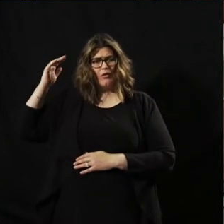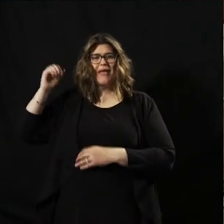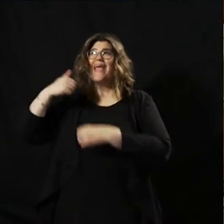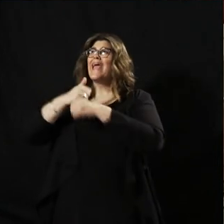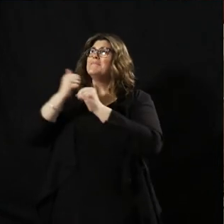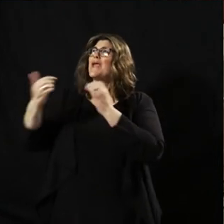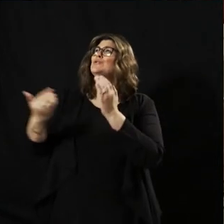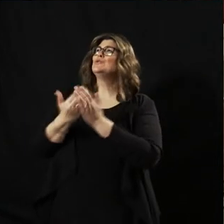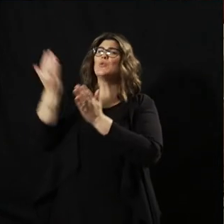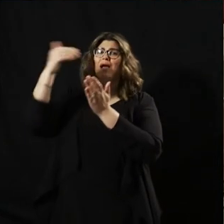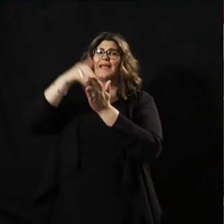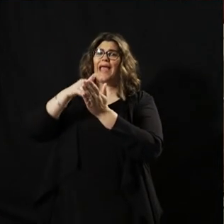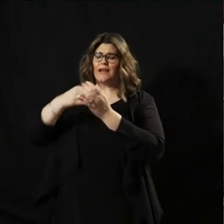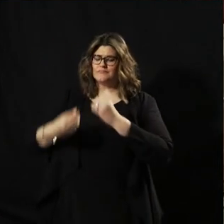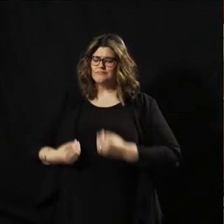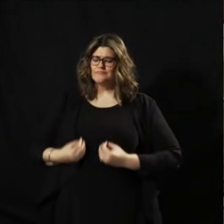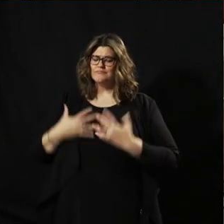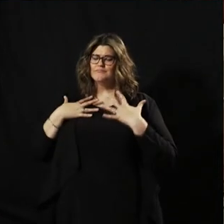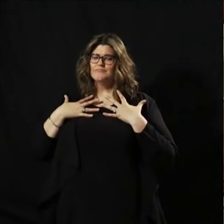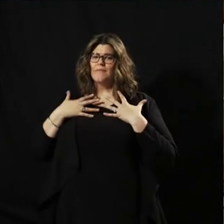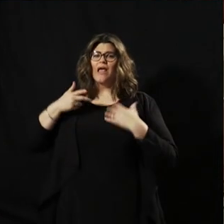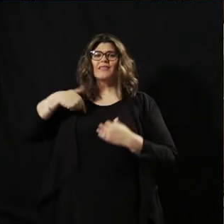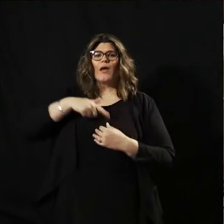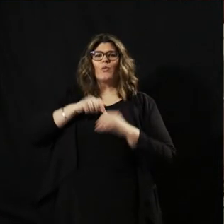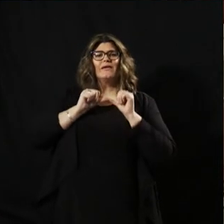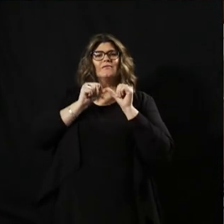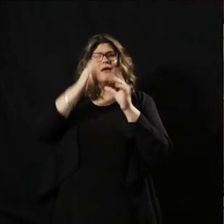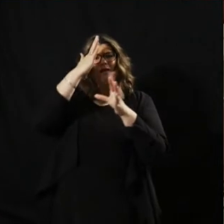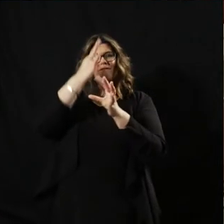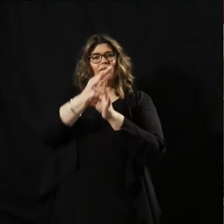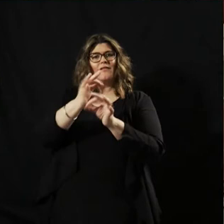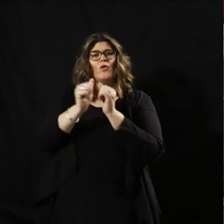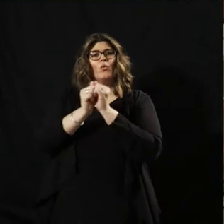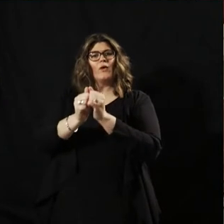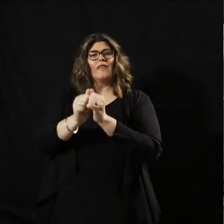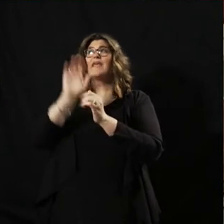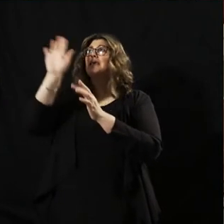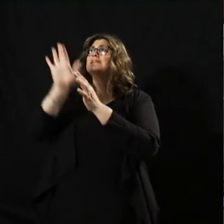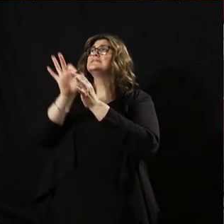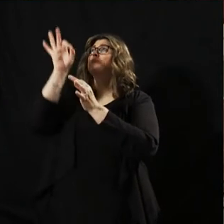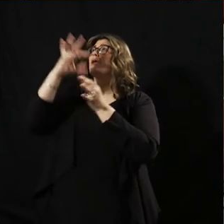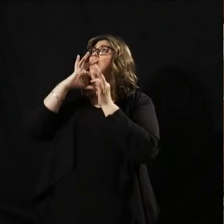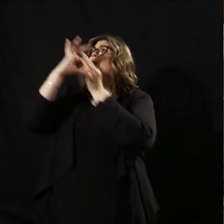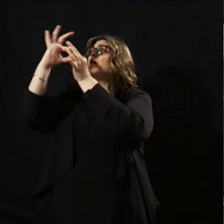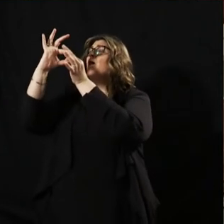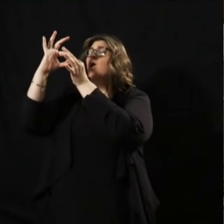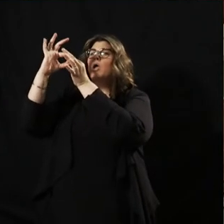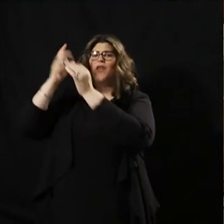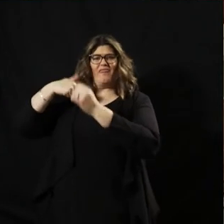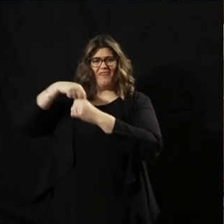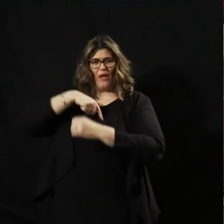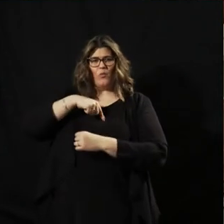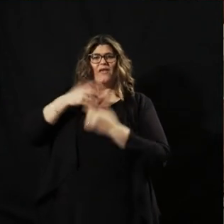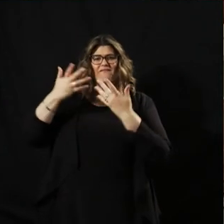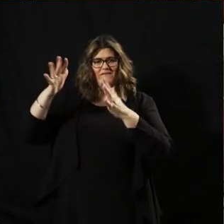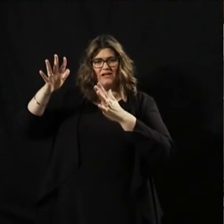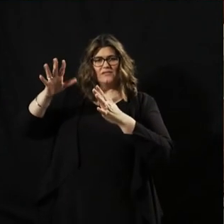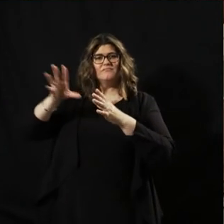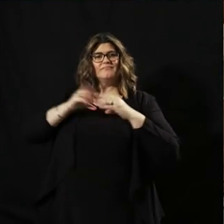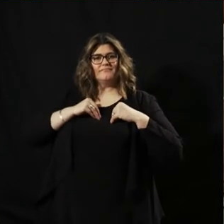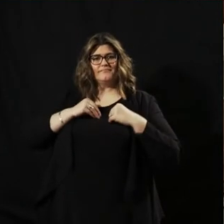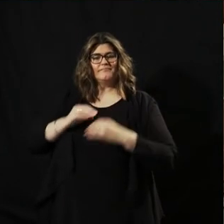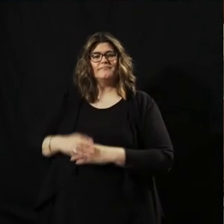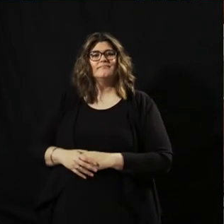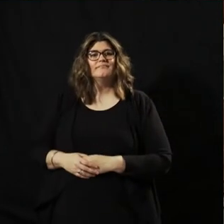us, that we may remain faithful to the Spirit whom we have received.